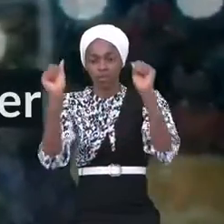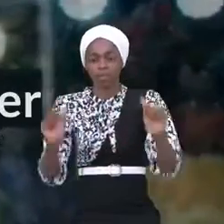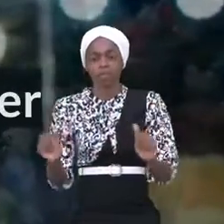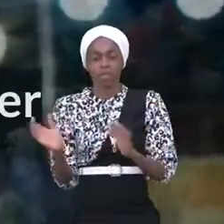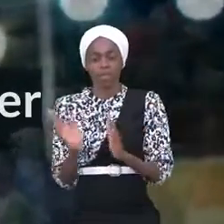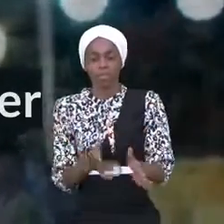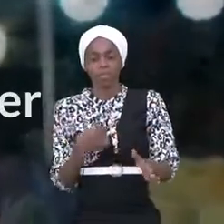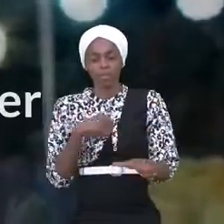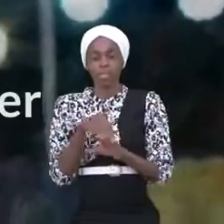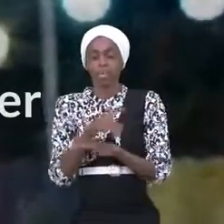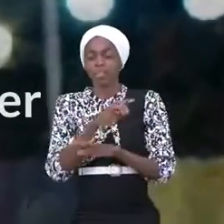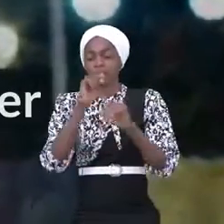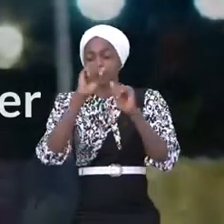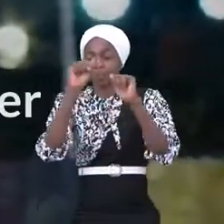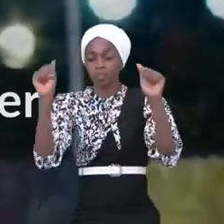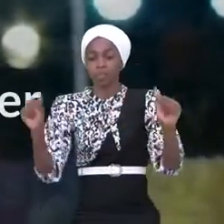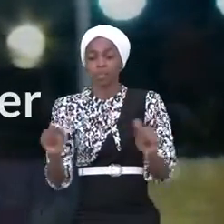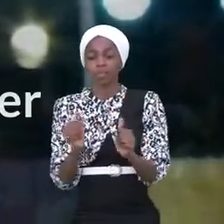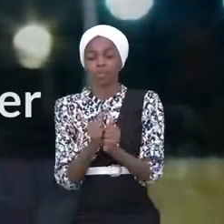Leave me at the altar.